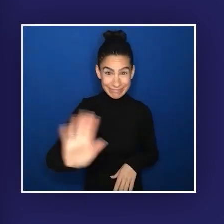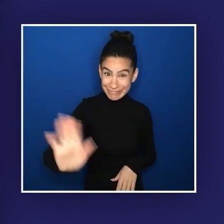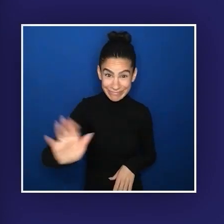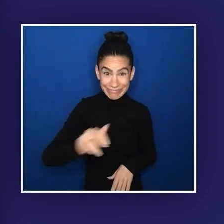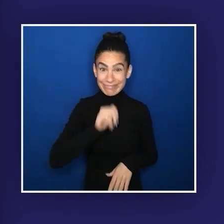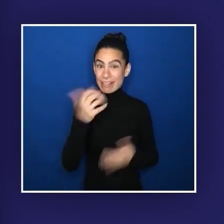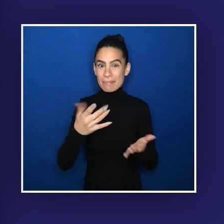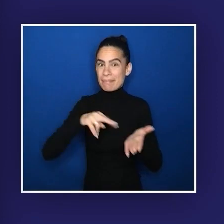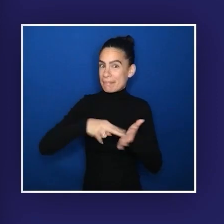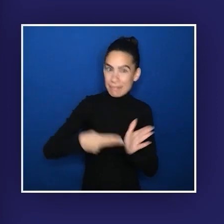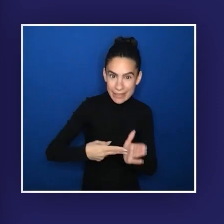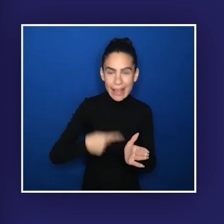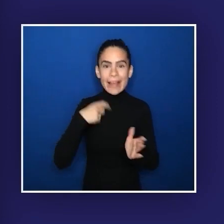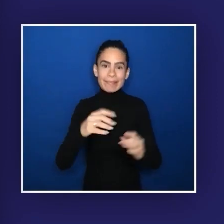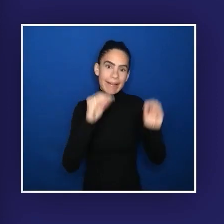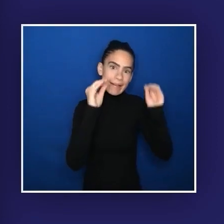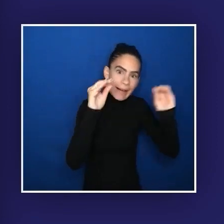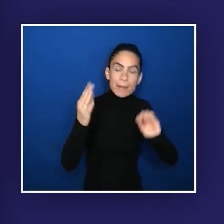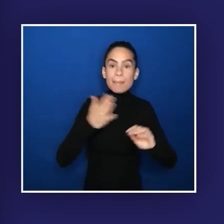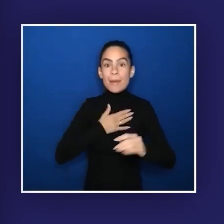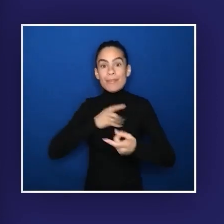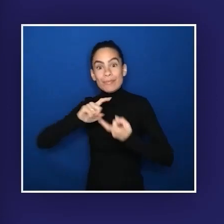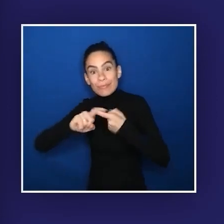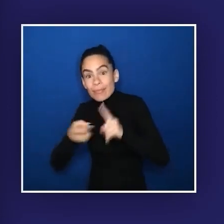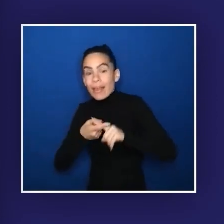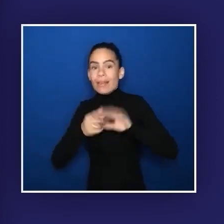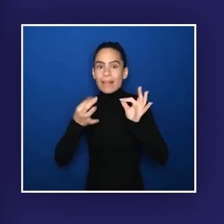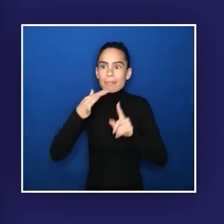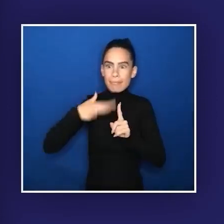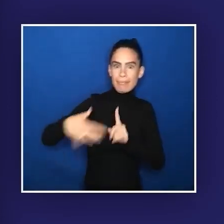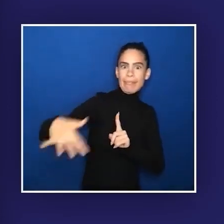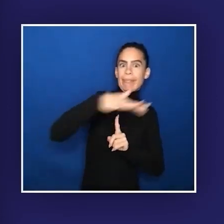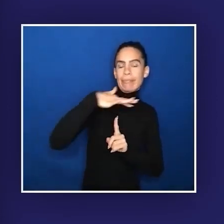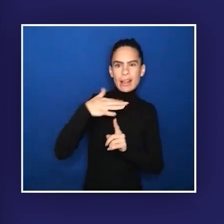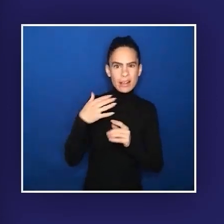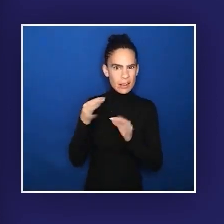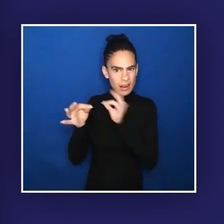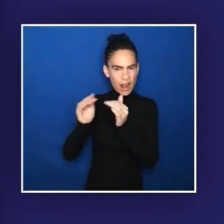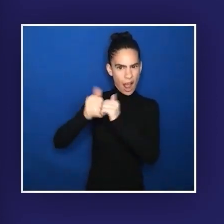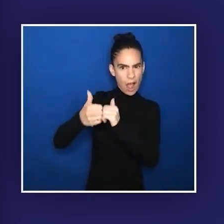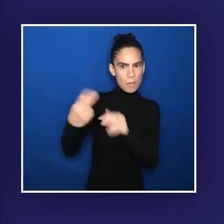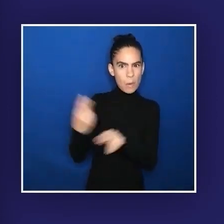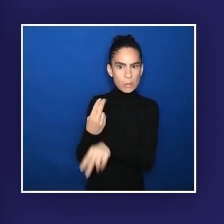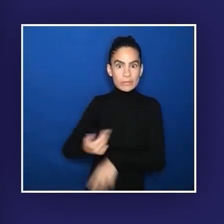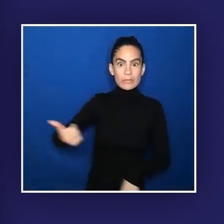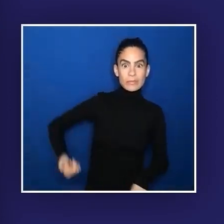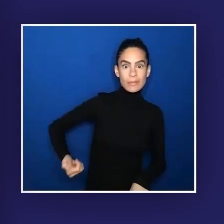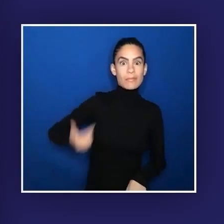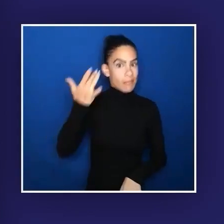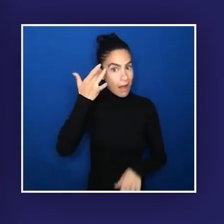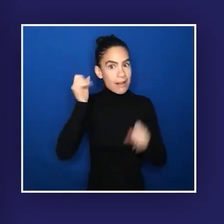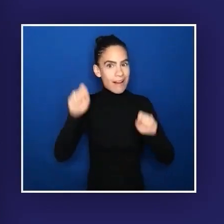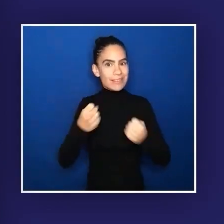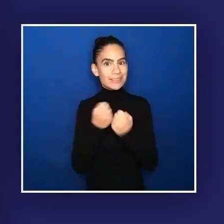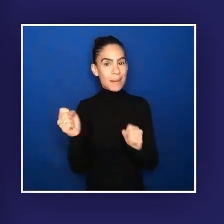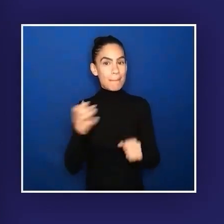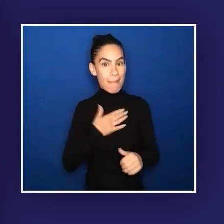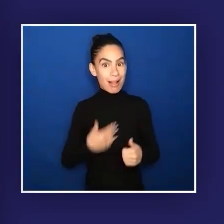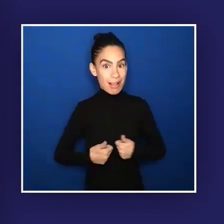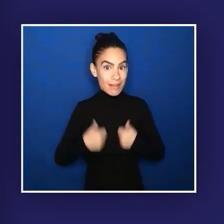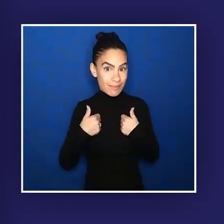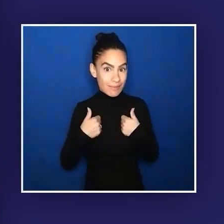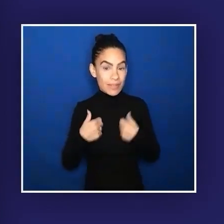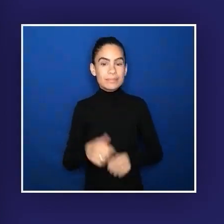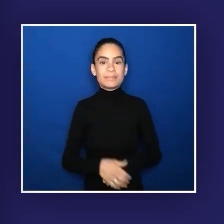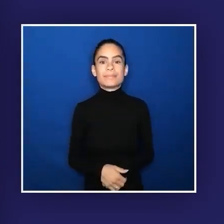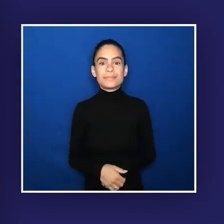to use that EpiPen because it could save my life. Kiana walks into a coffee shop where a chalkboard advertises baked goods. She scans the menu and speaks